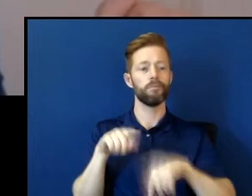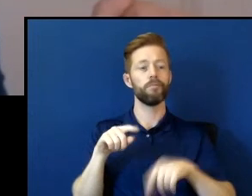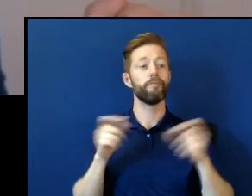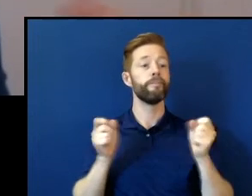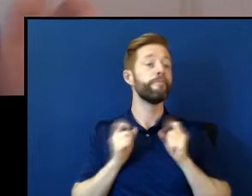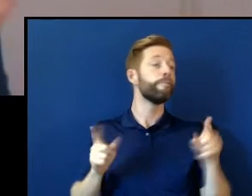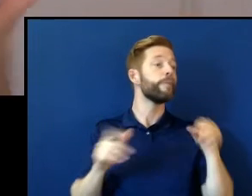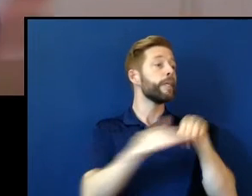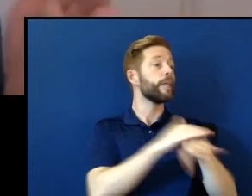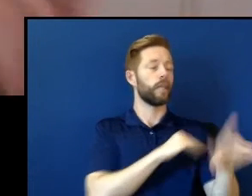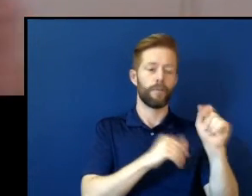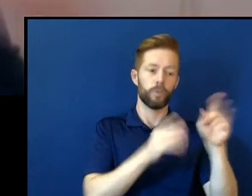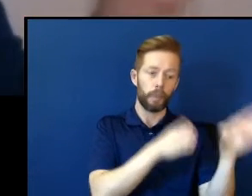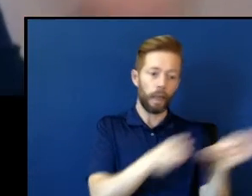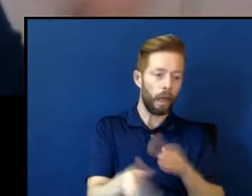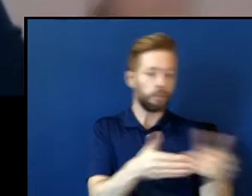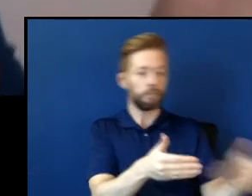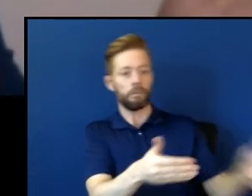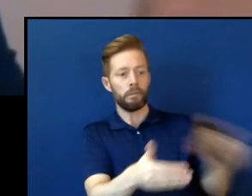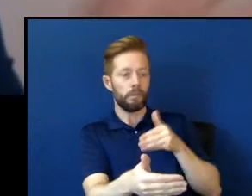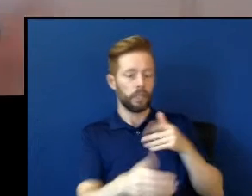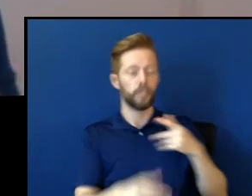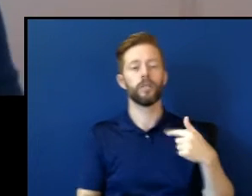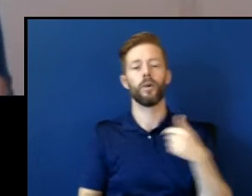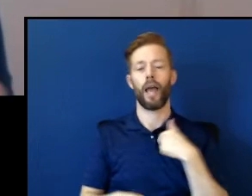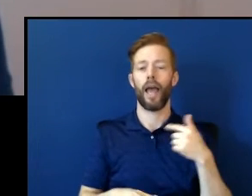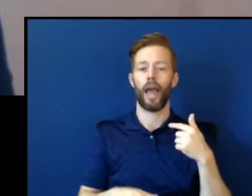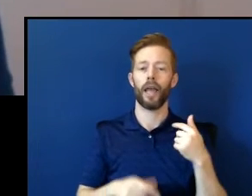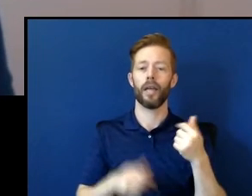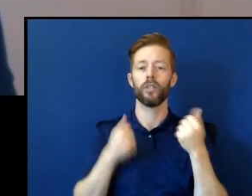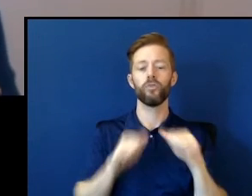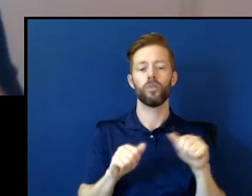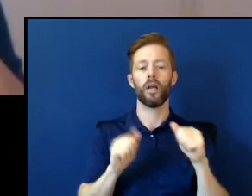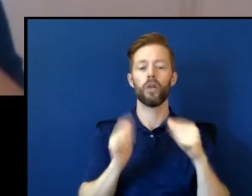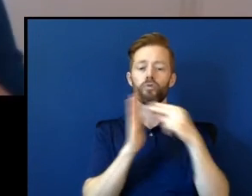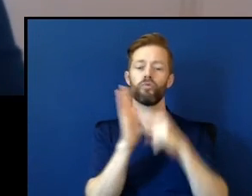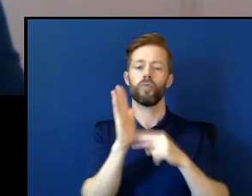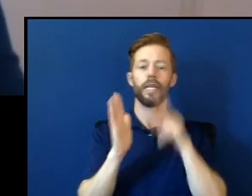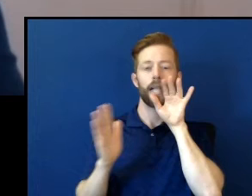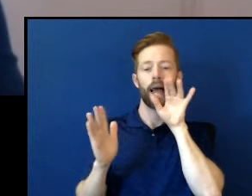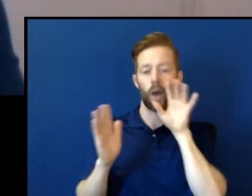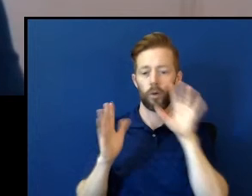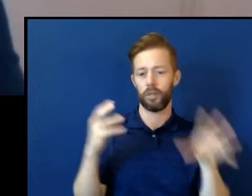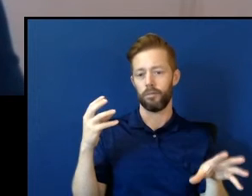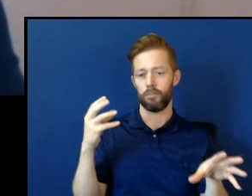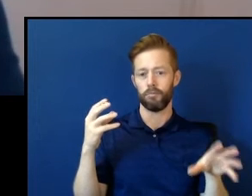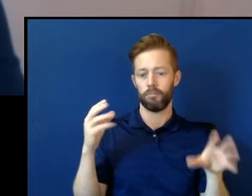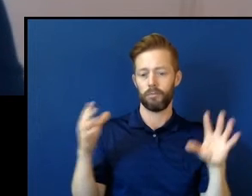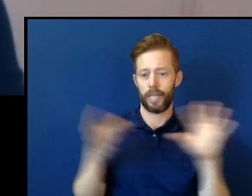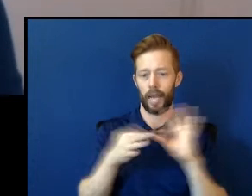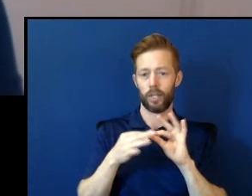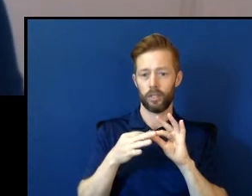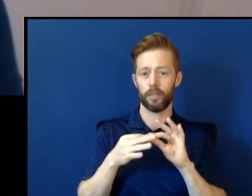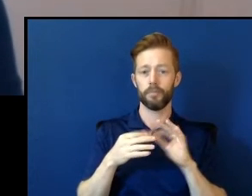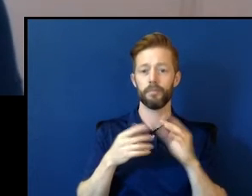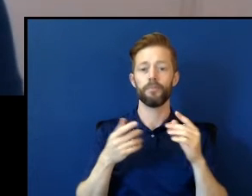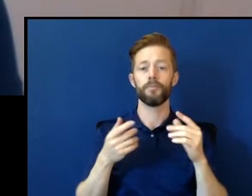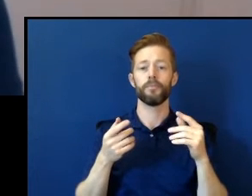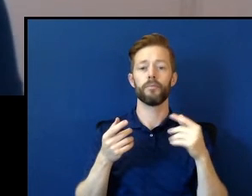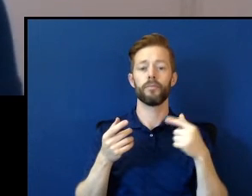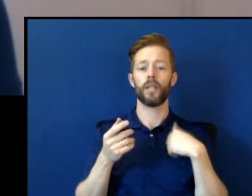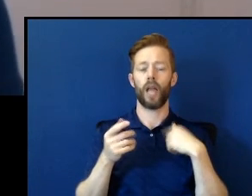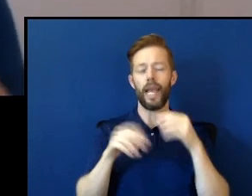just go in and get a book. You really have to plan weeks in advance. So I try to find things that also have a read aloud attached, and I'll